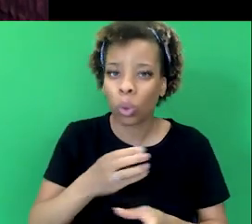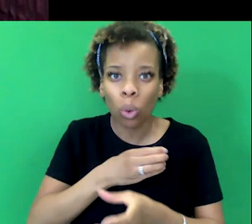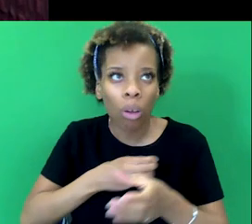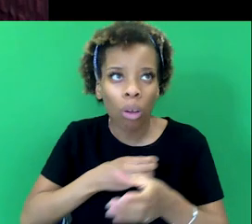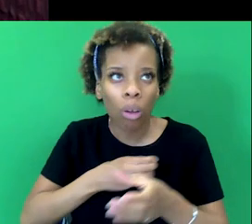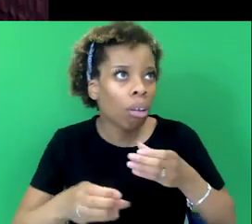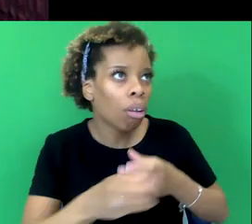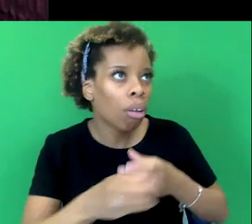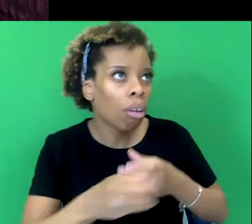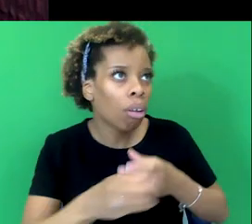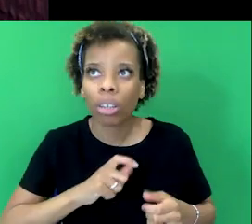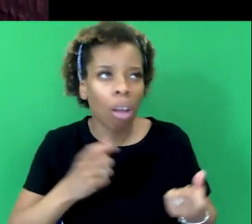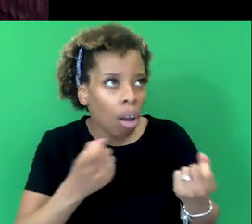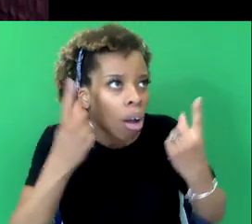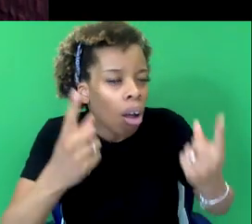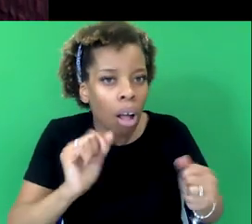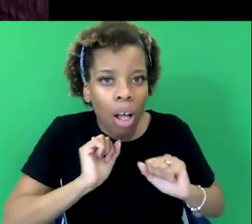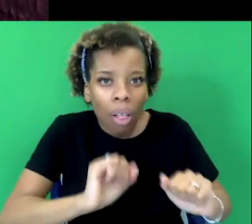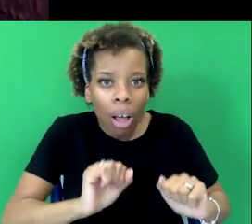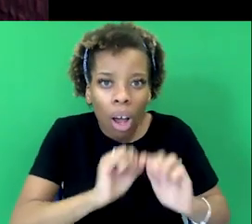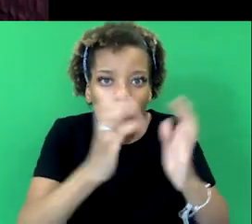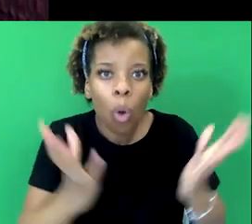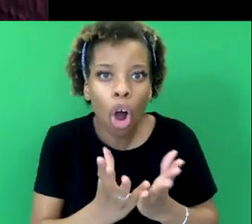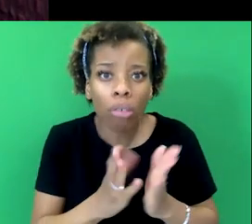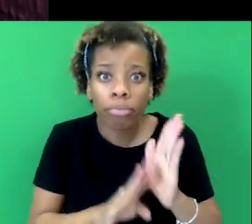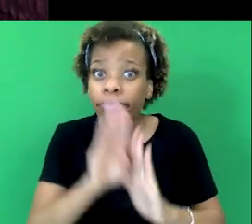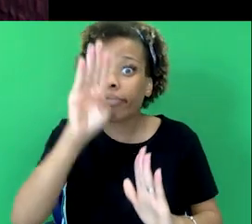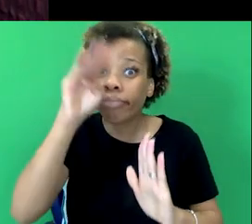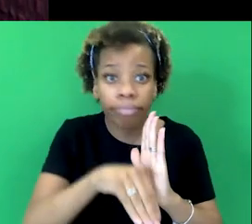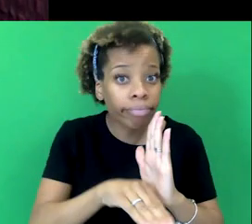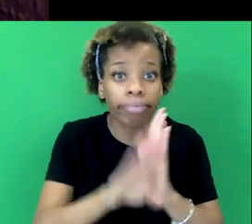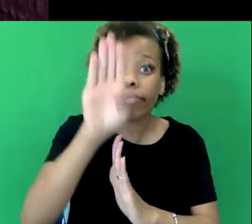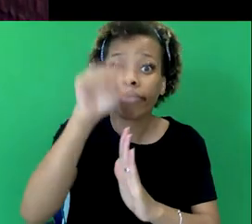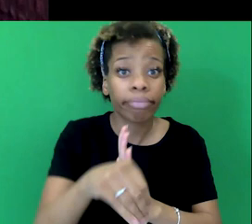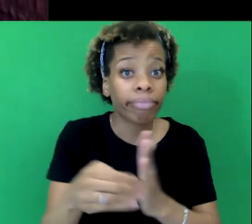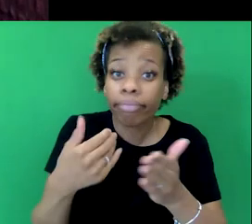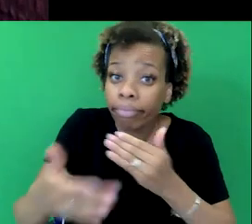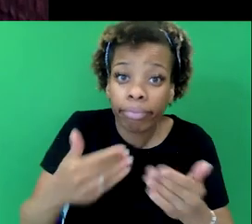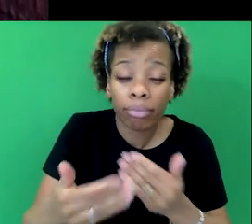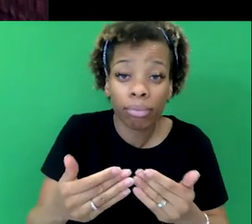their humanity at all peaks. But